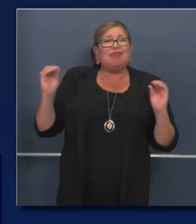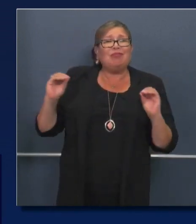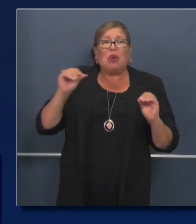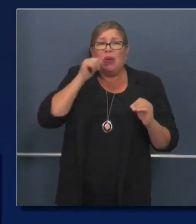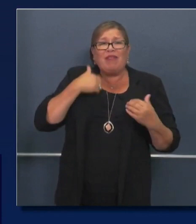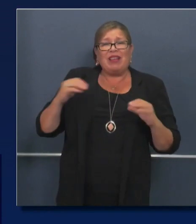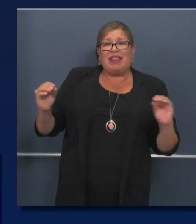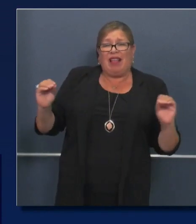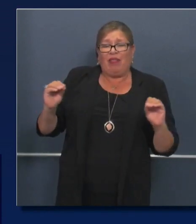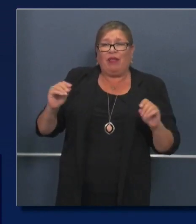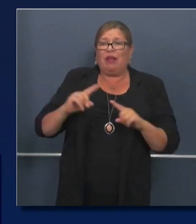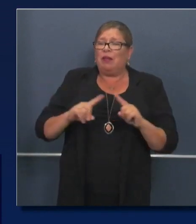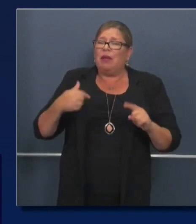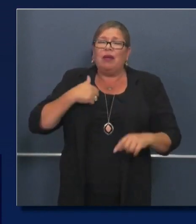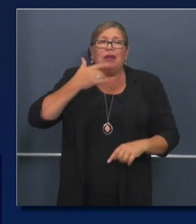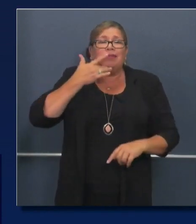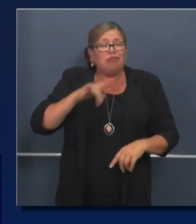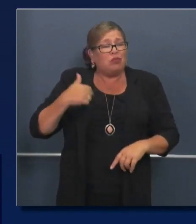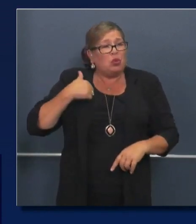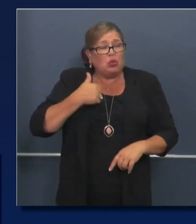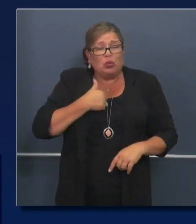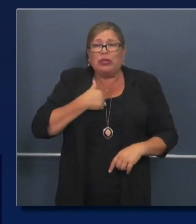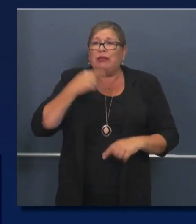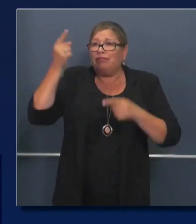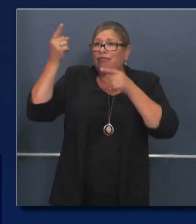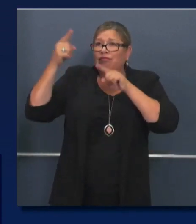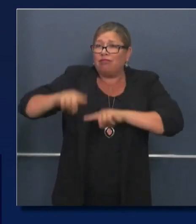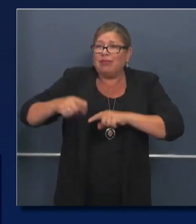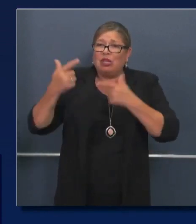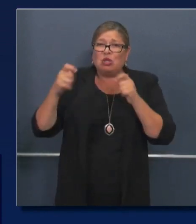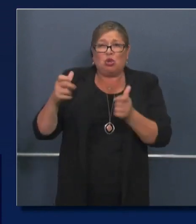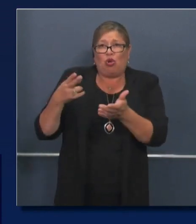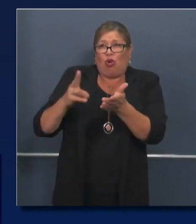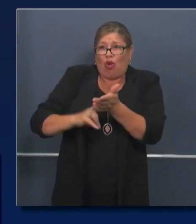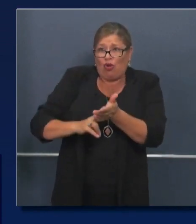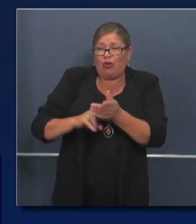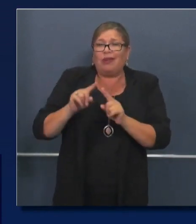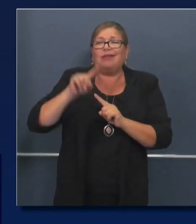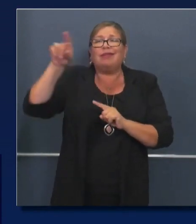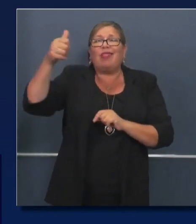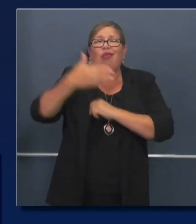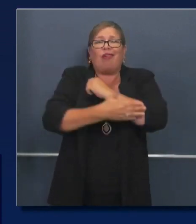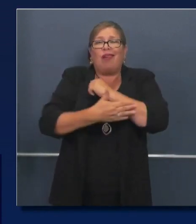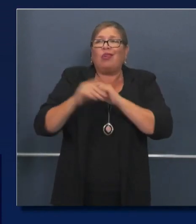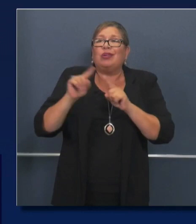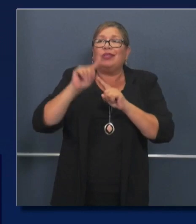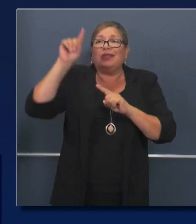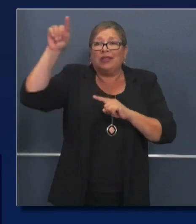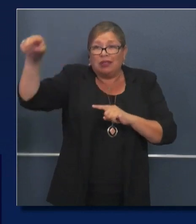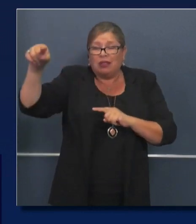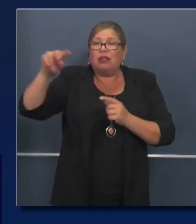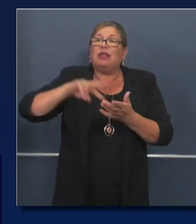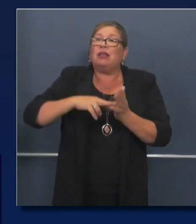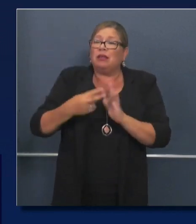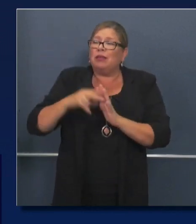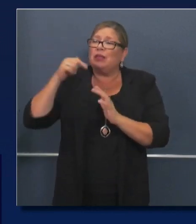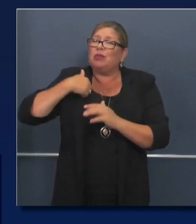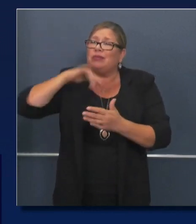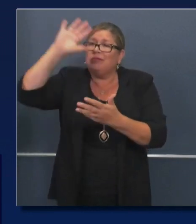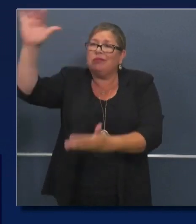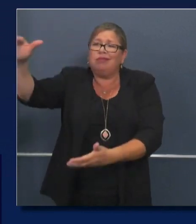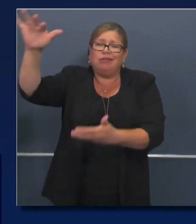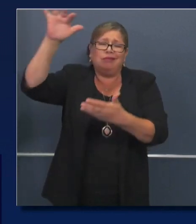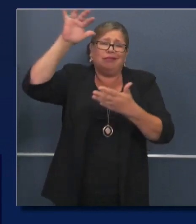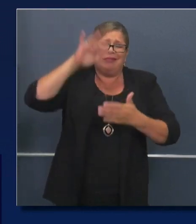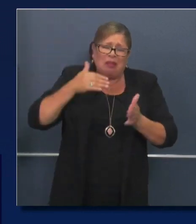able to get a very large contract overseas that has allowed us to procure tens of millions of procedure masks,